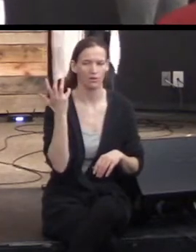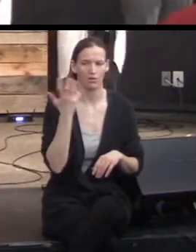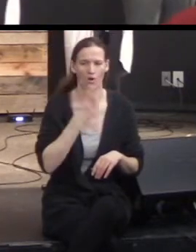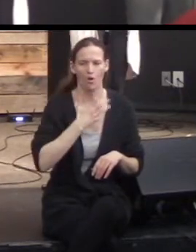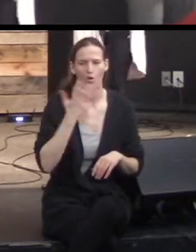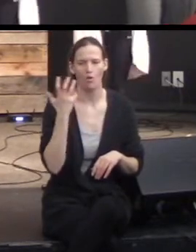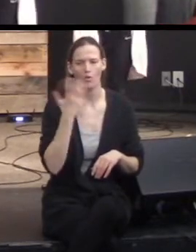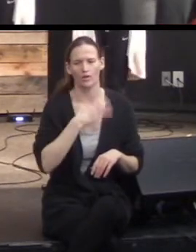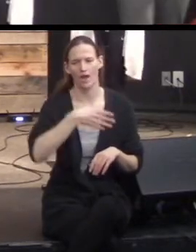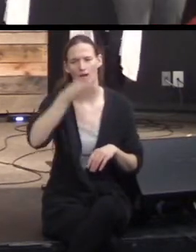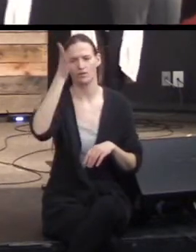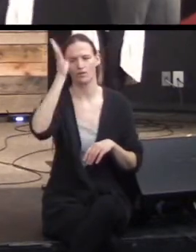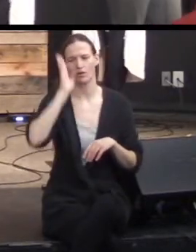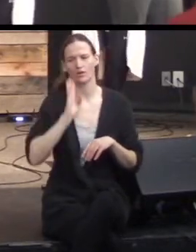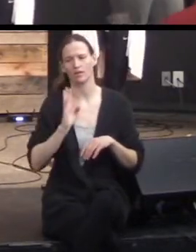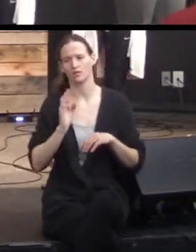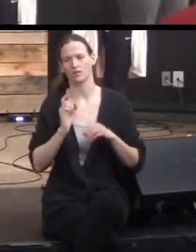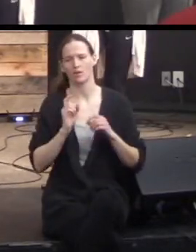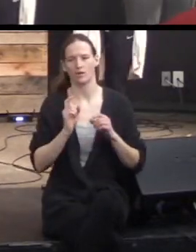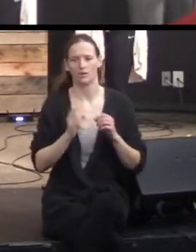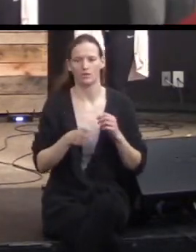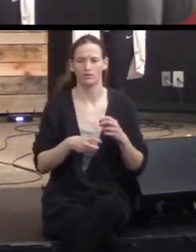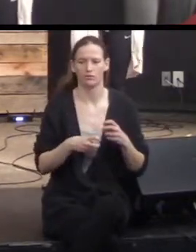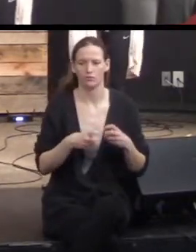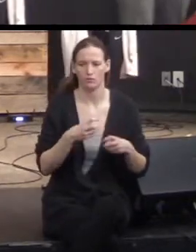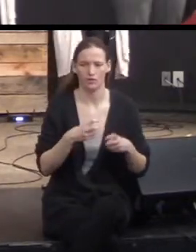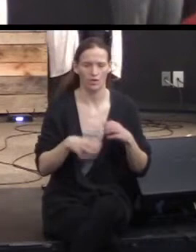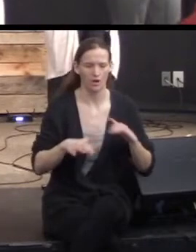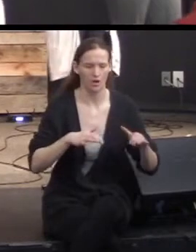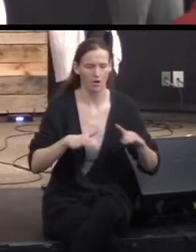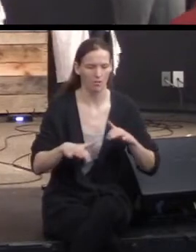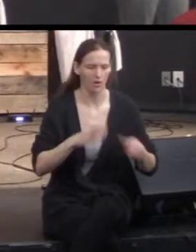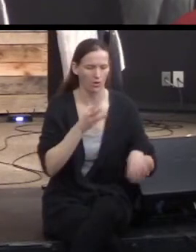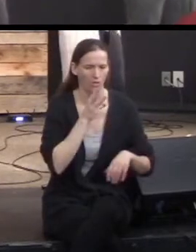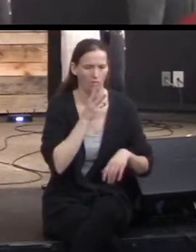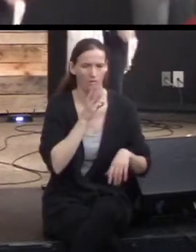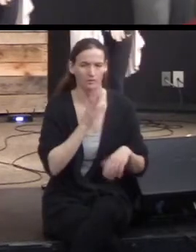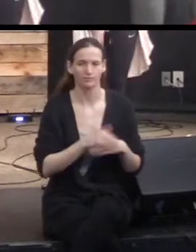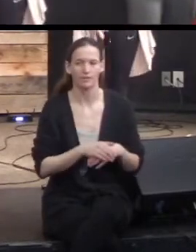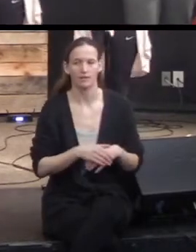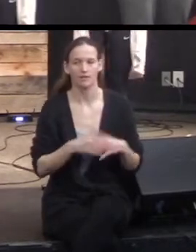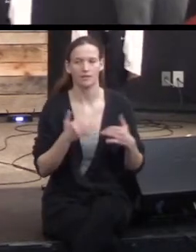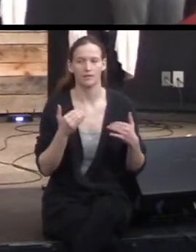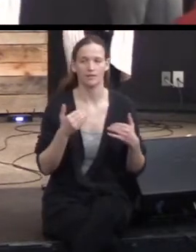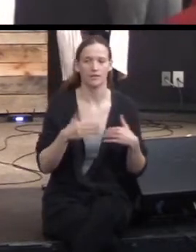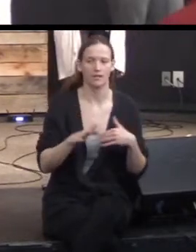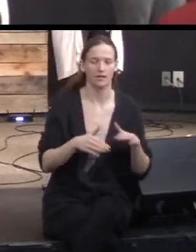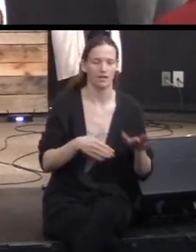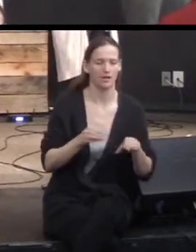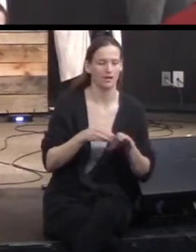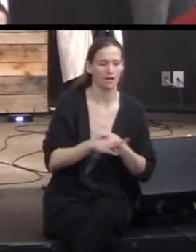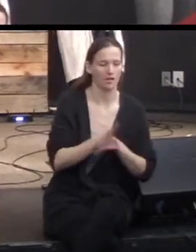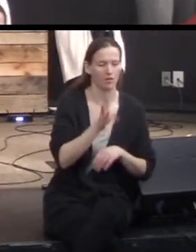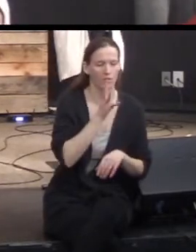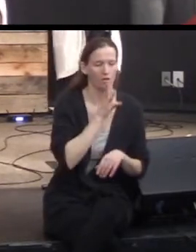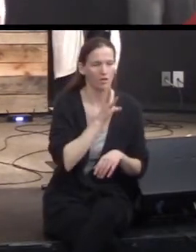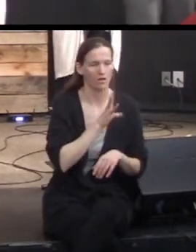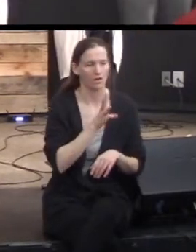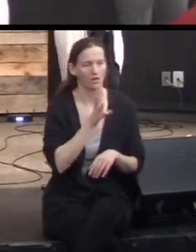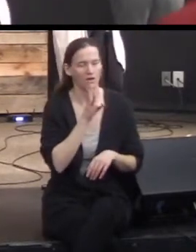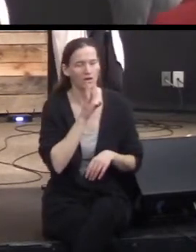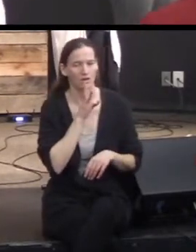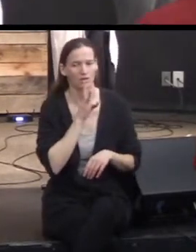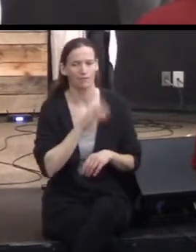water. Oh, God's gonna trouble the water. Sing that again. We're singing wade in the